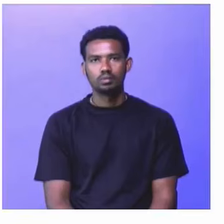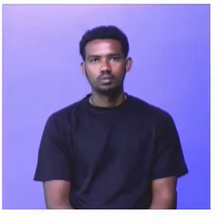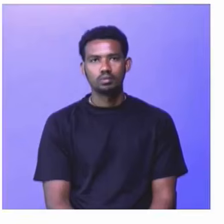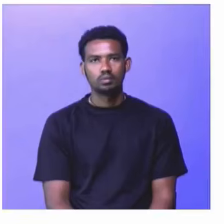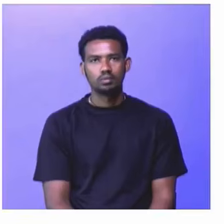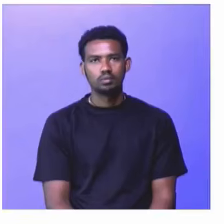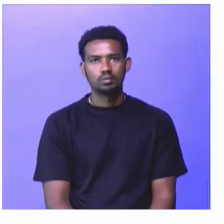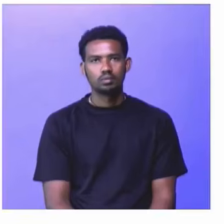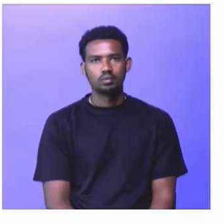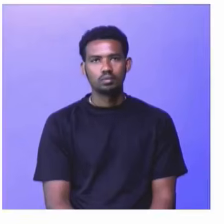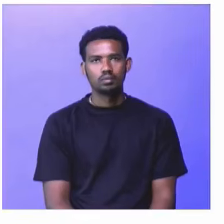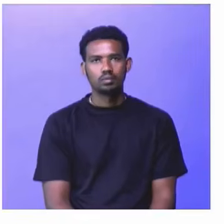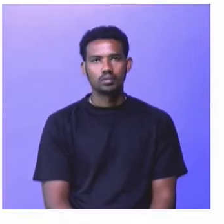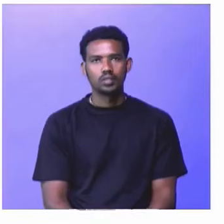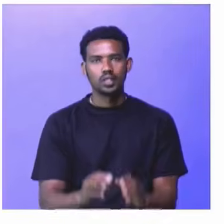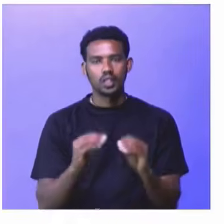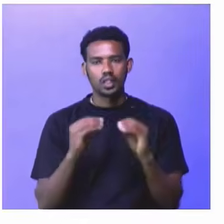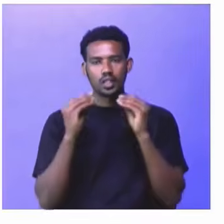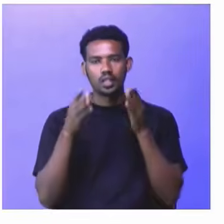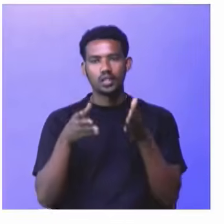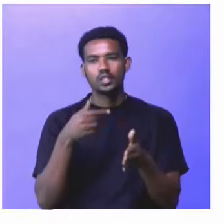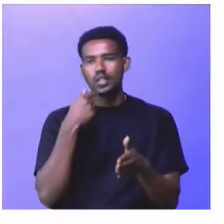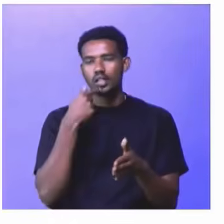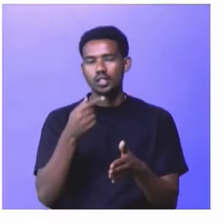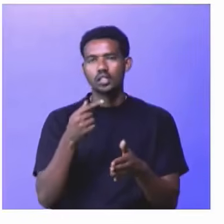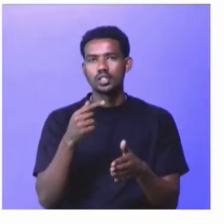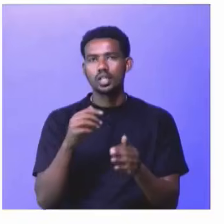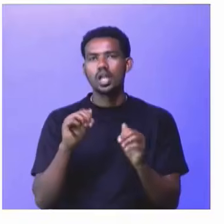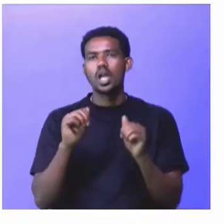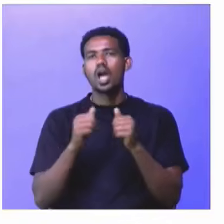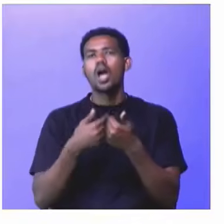are you doing, students?